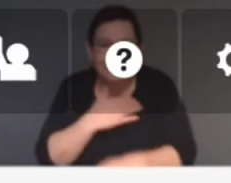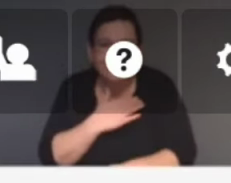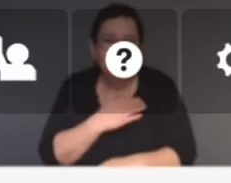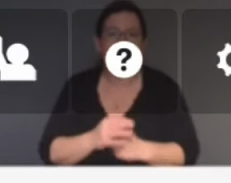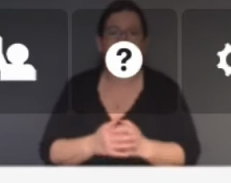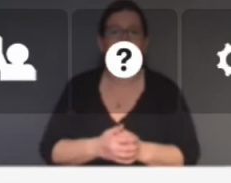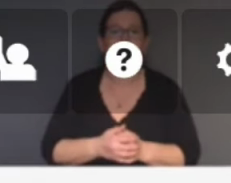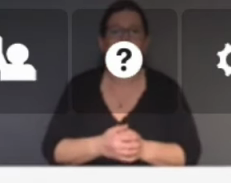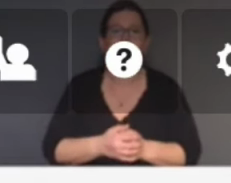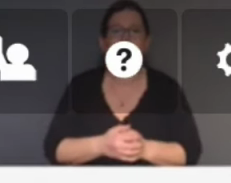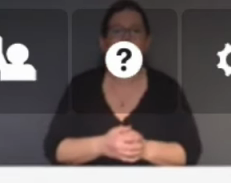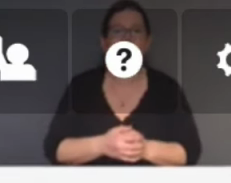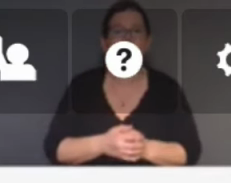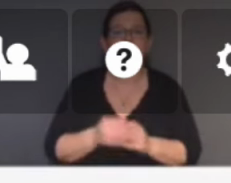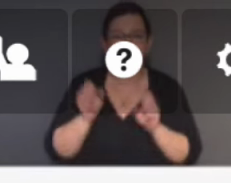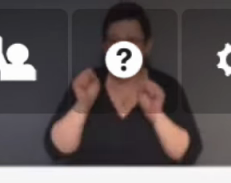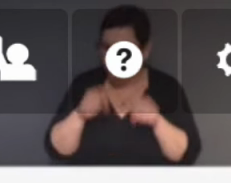screen.